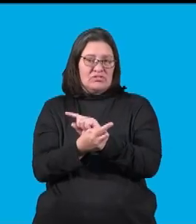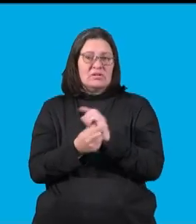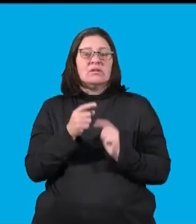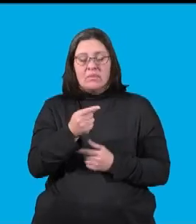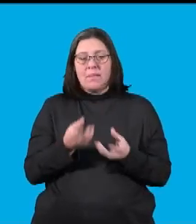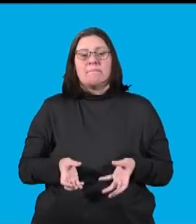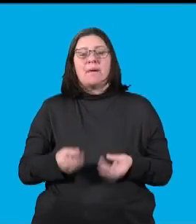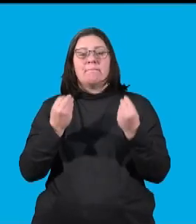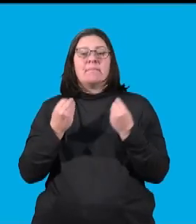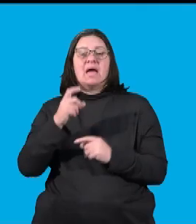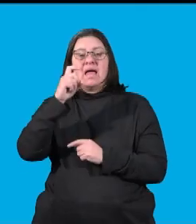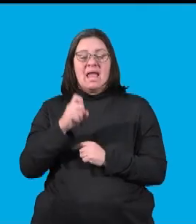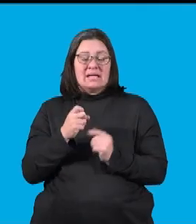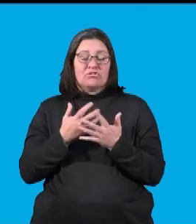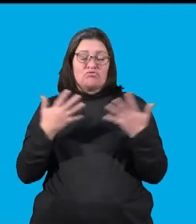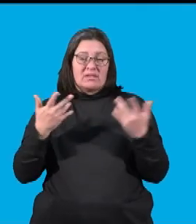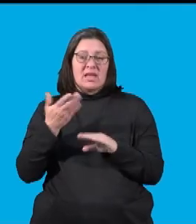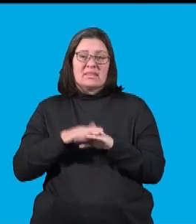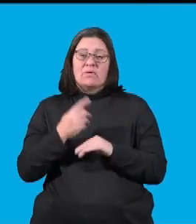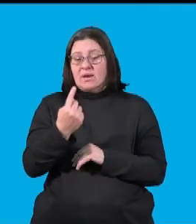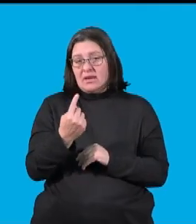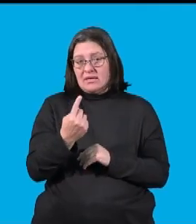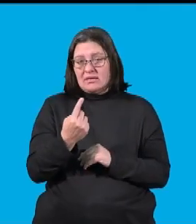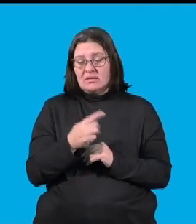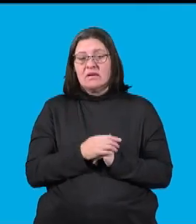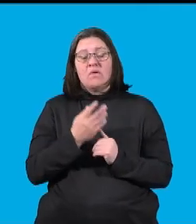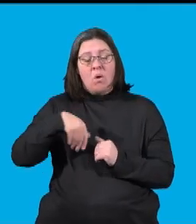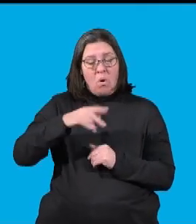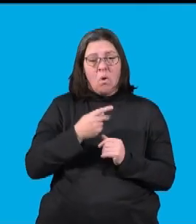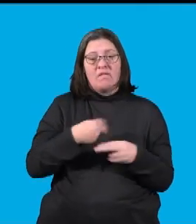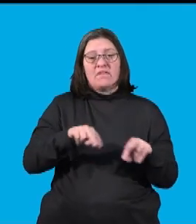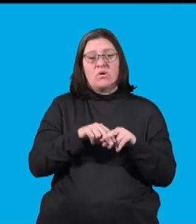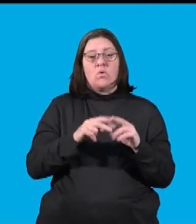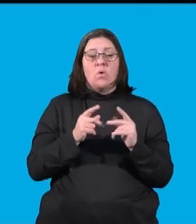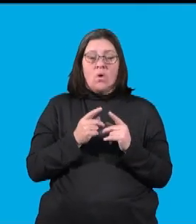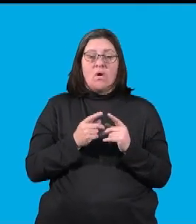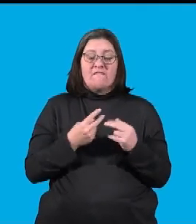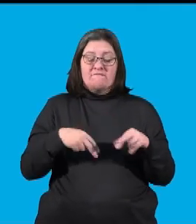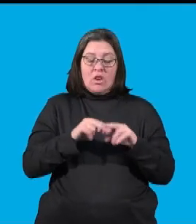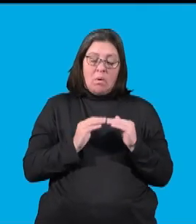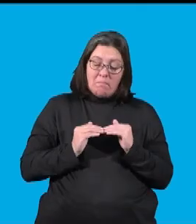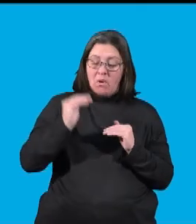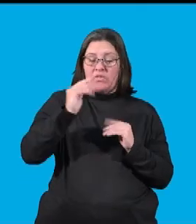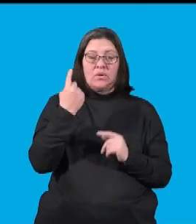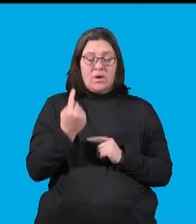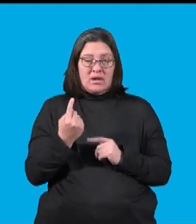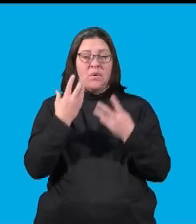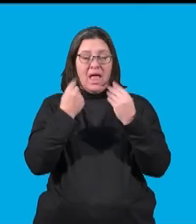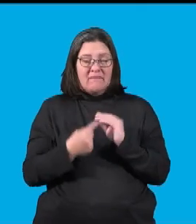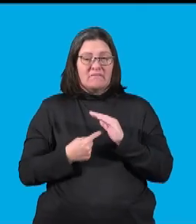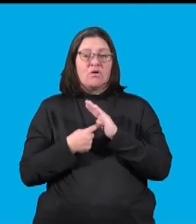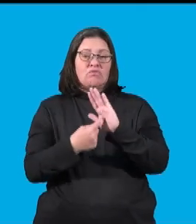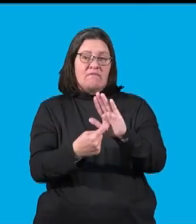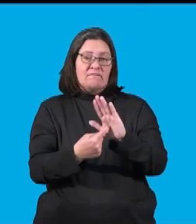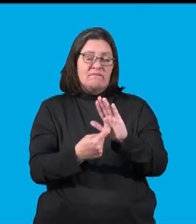you must change the sign. So if we do that, we get it's where x is greater than 1. So for all values where x is greater than 1,